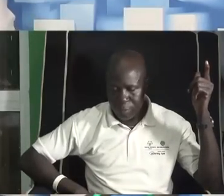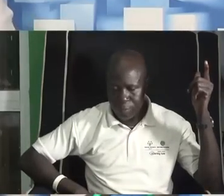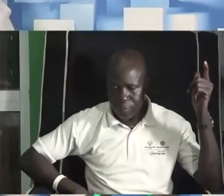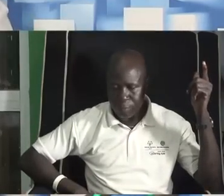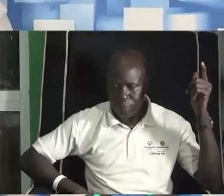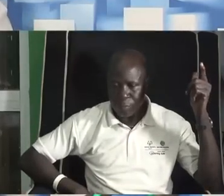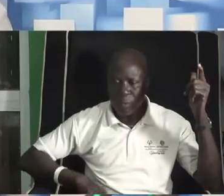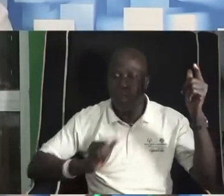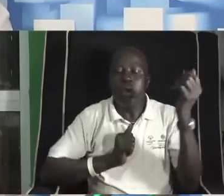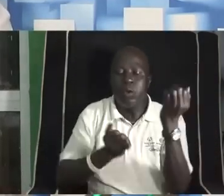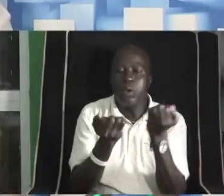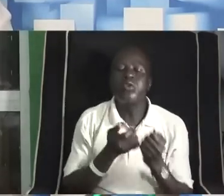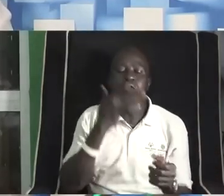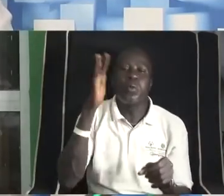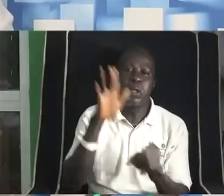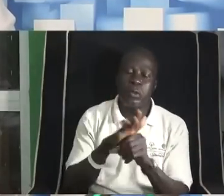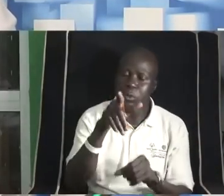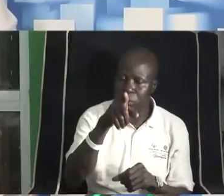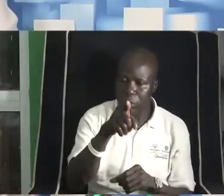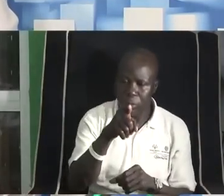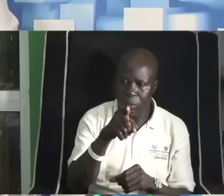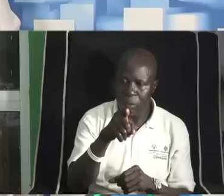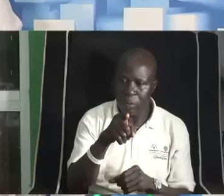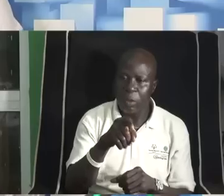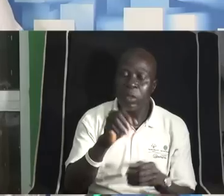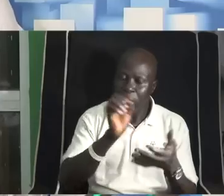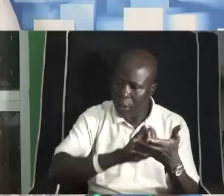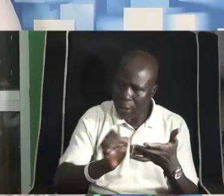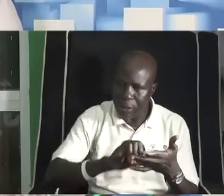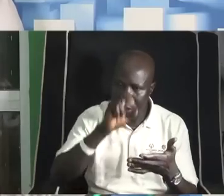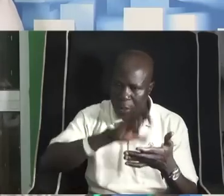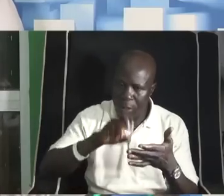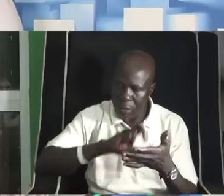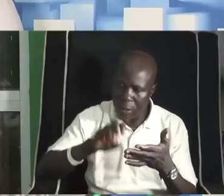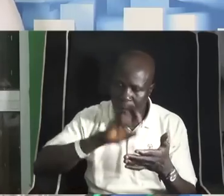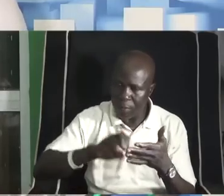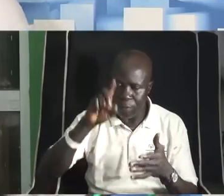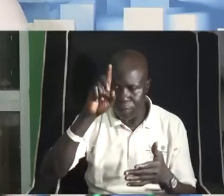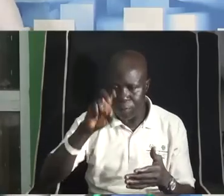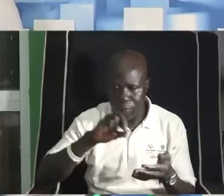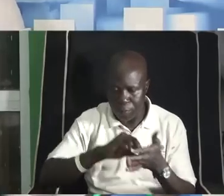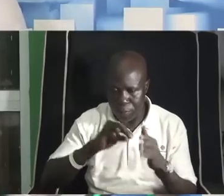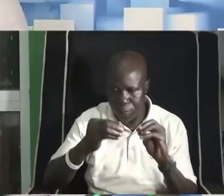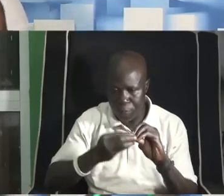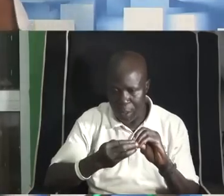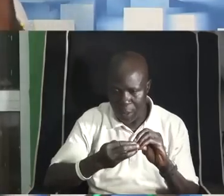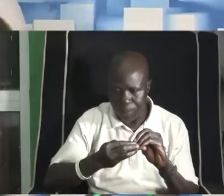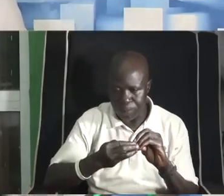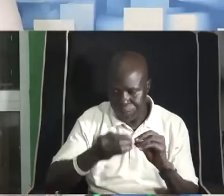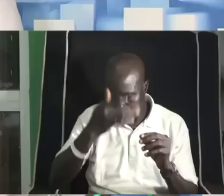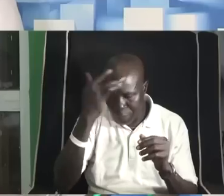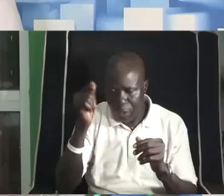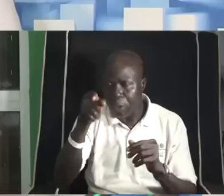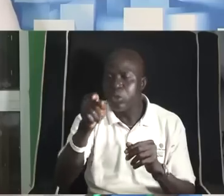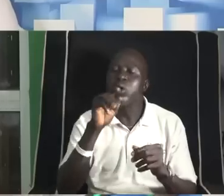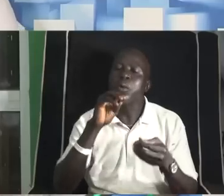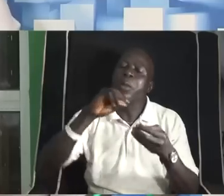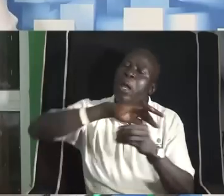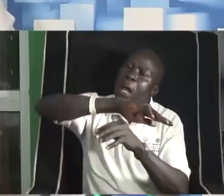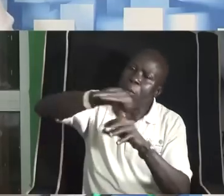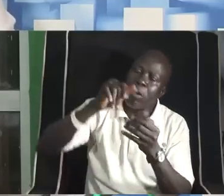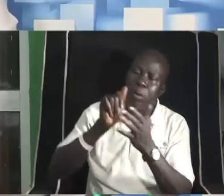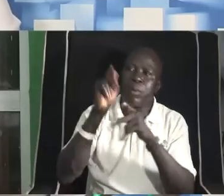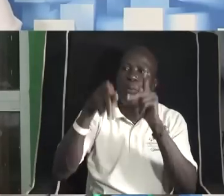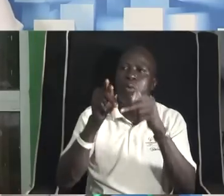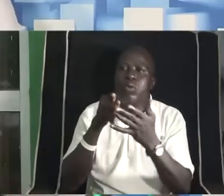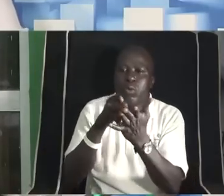Ọlọ́run fẹ́ surprise. God wants to surprise you. Kọ account number yìí sílẹ̀. Write this account number. Toro wà lára àwọn tó máa san ìdá mẹ́wàá mílíọ̀nù. Because of